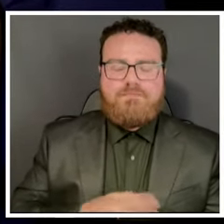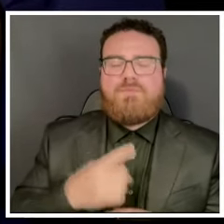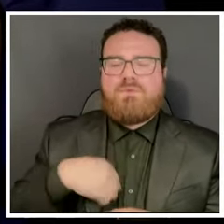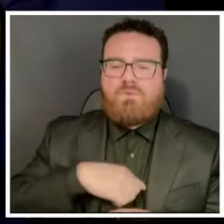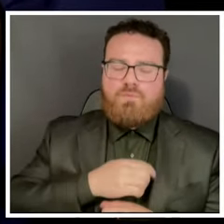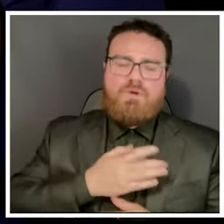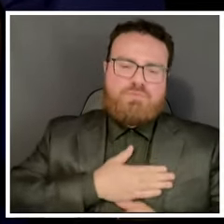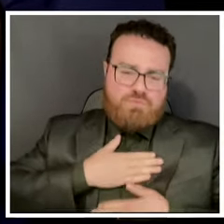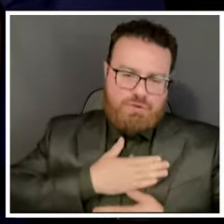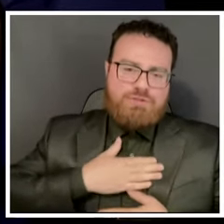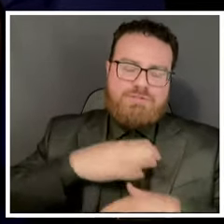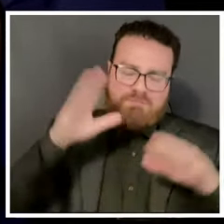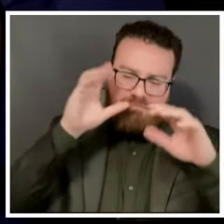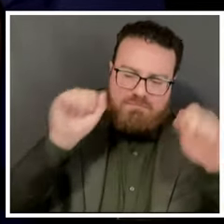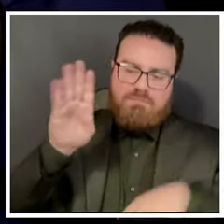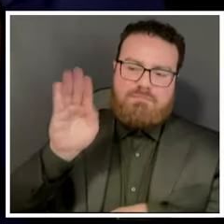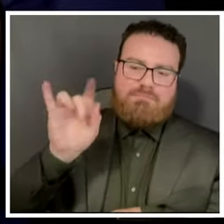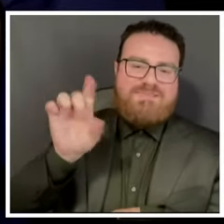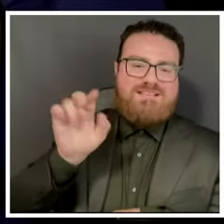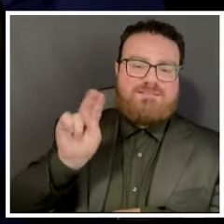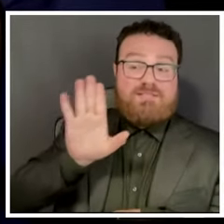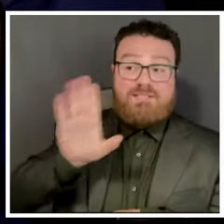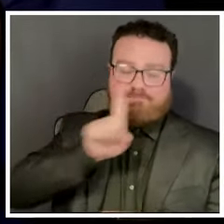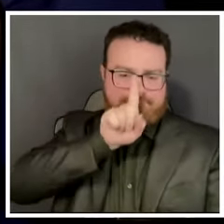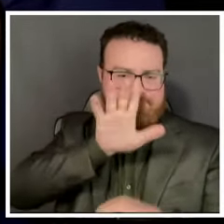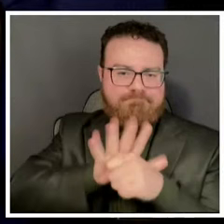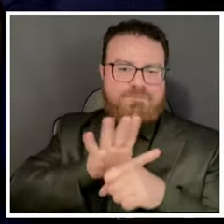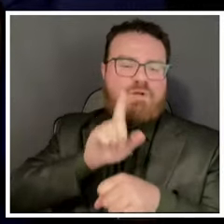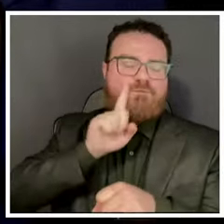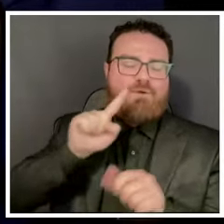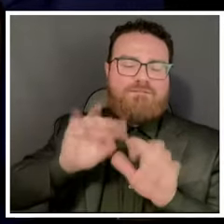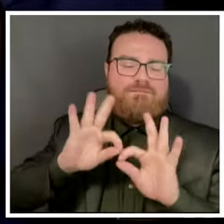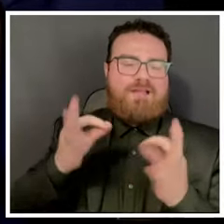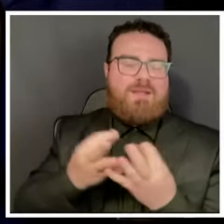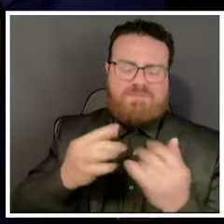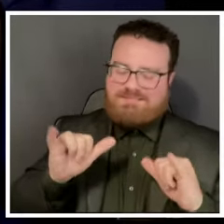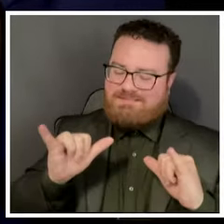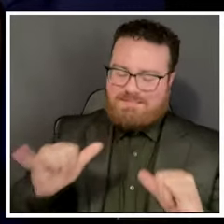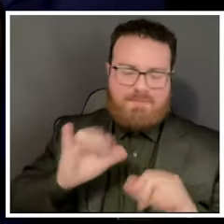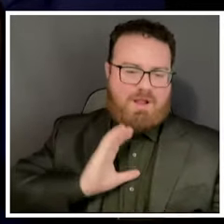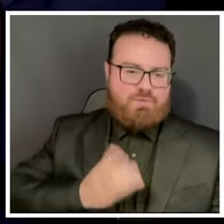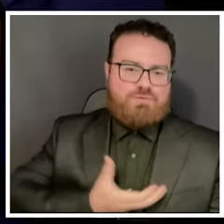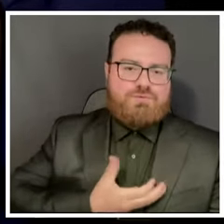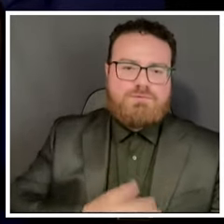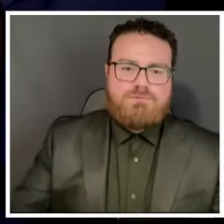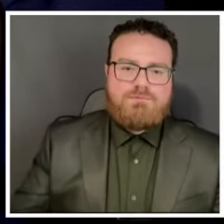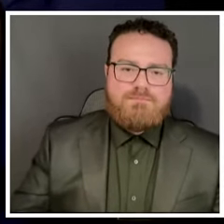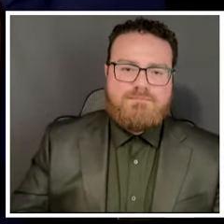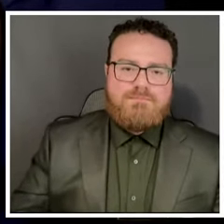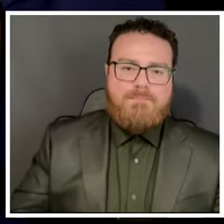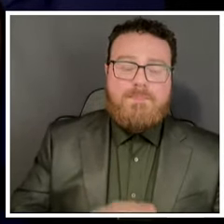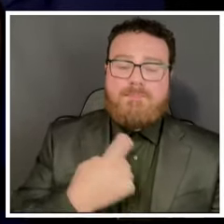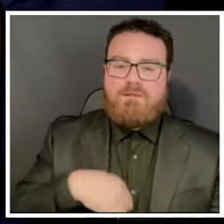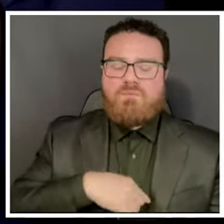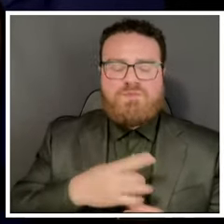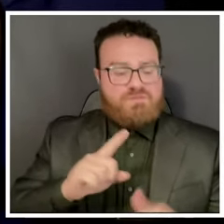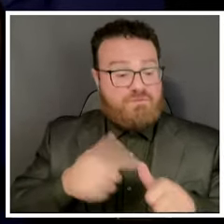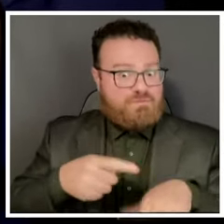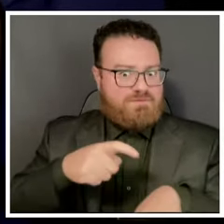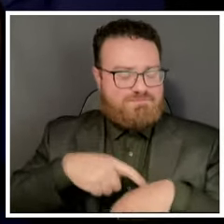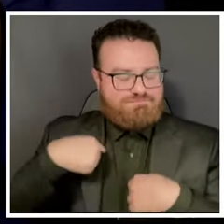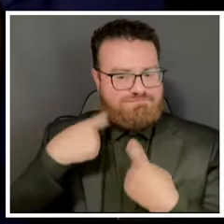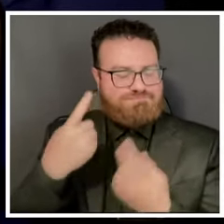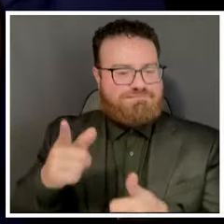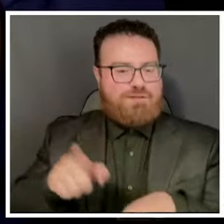the first time in a long time, we are hopeful. When President Biden expanded the child tax